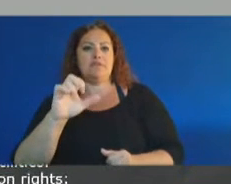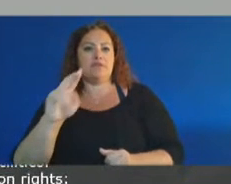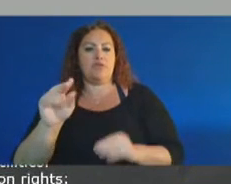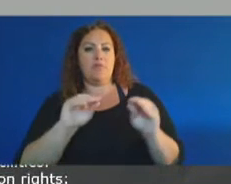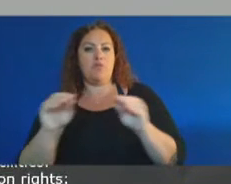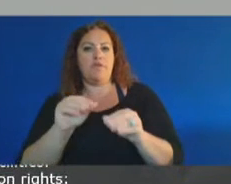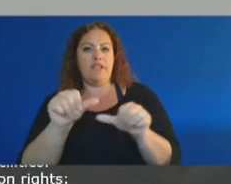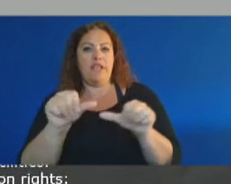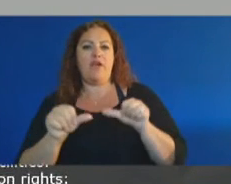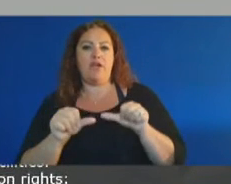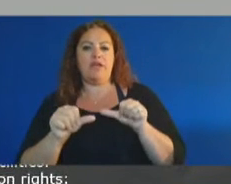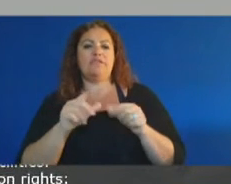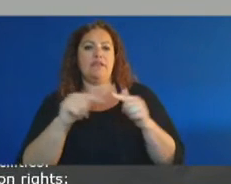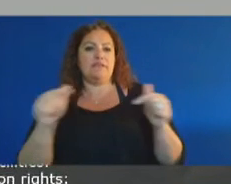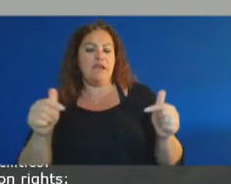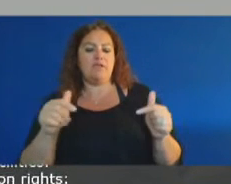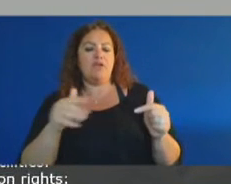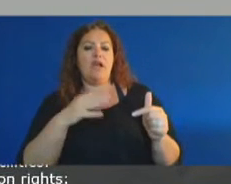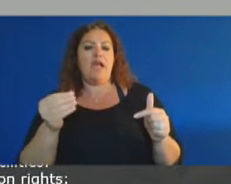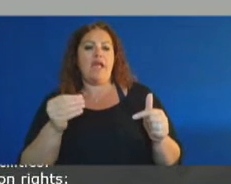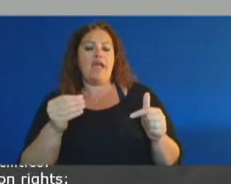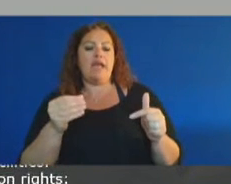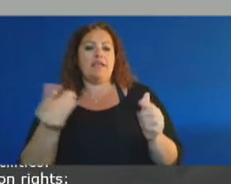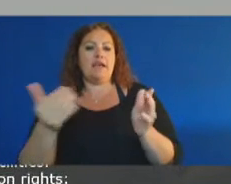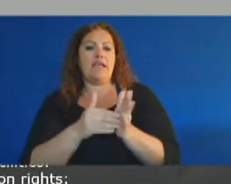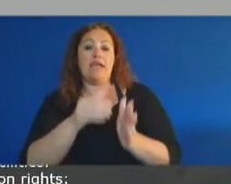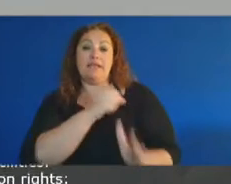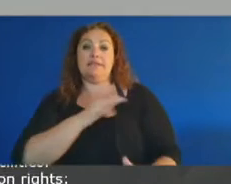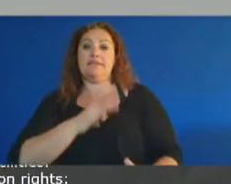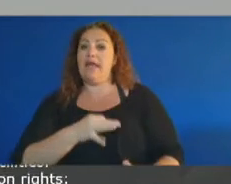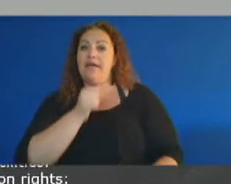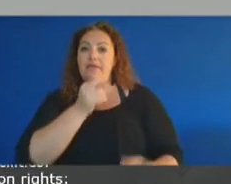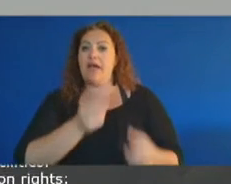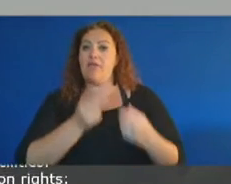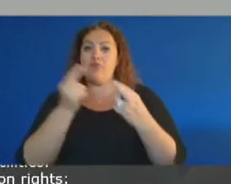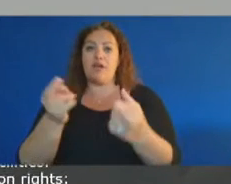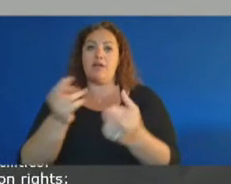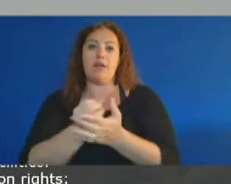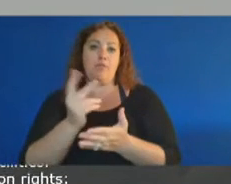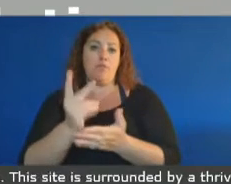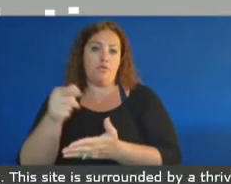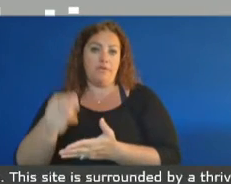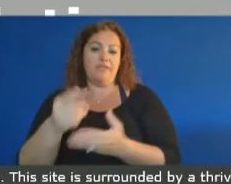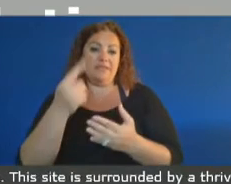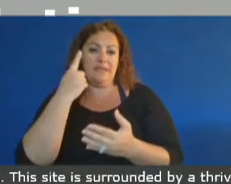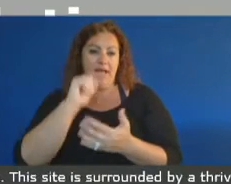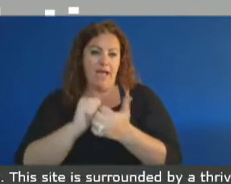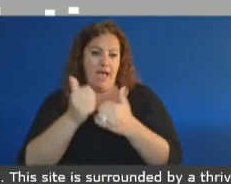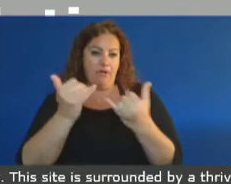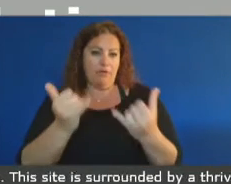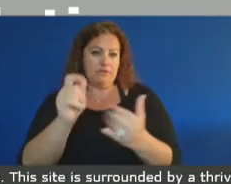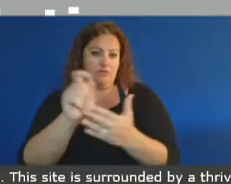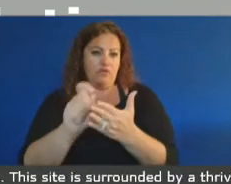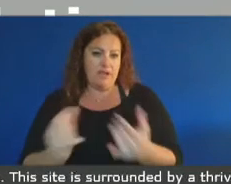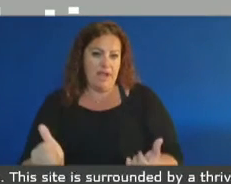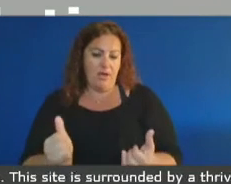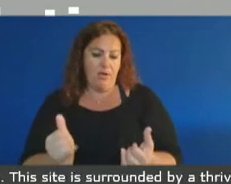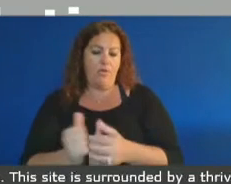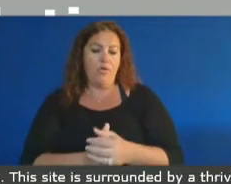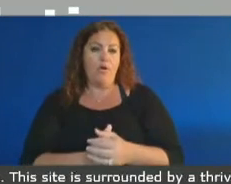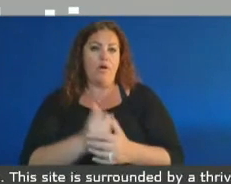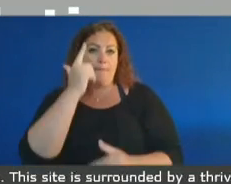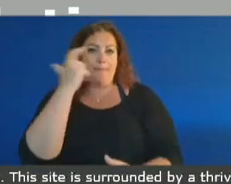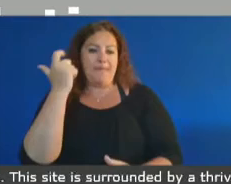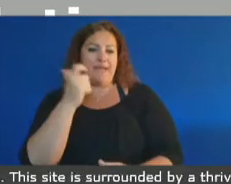Etc uh so again staff does not recommend approval this petition in current form uh it's because of the